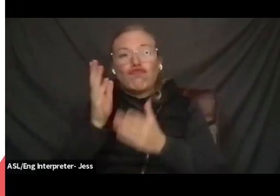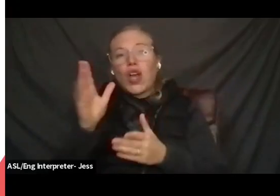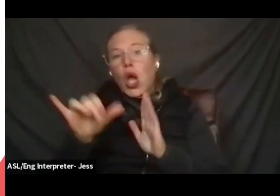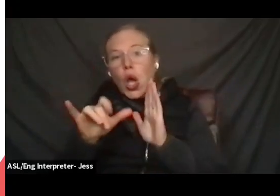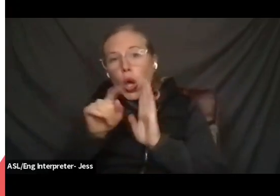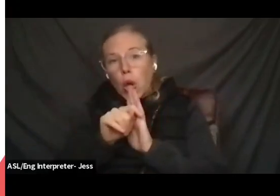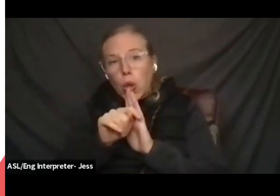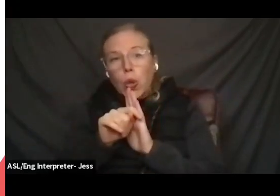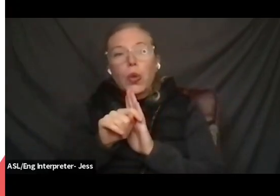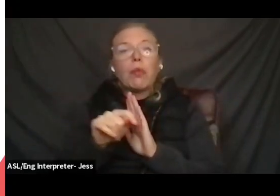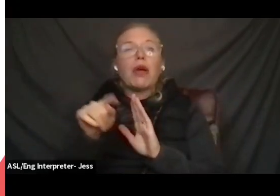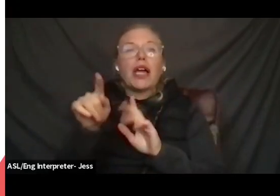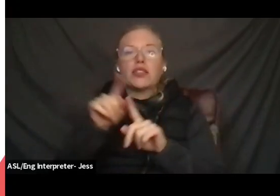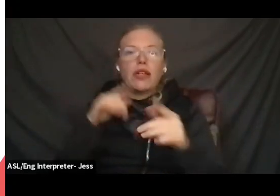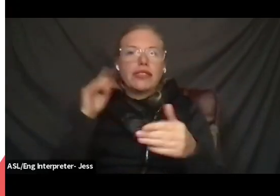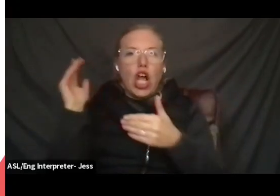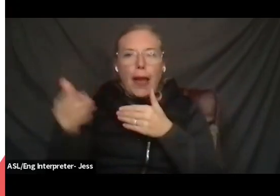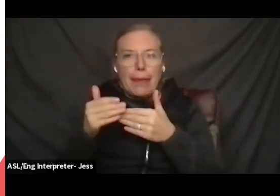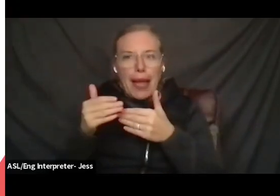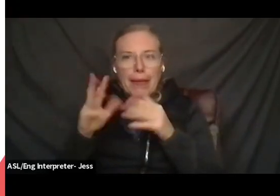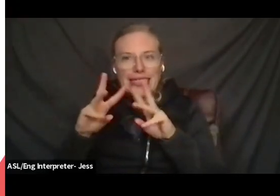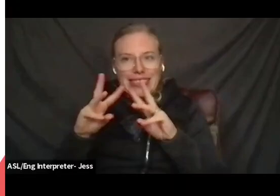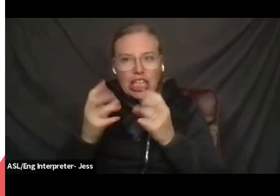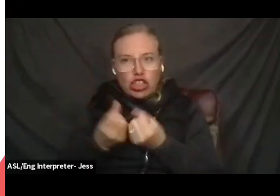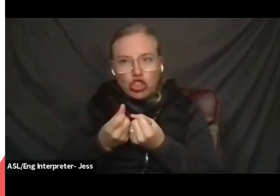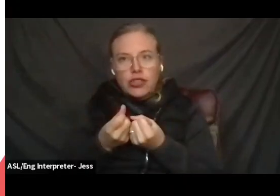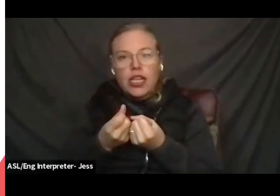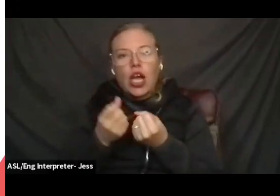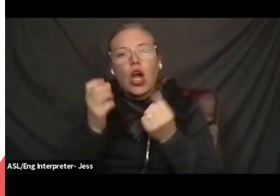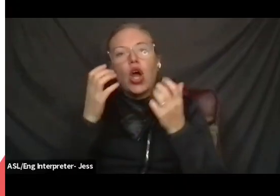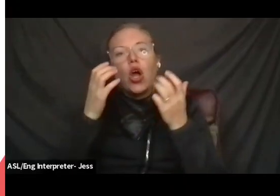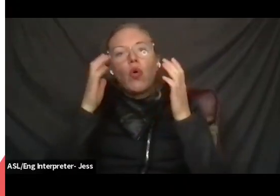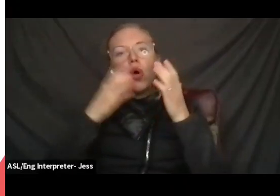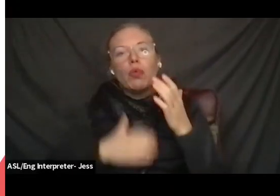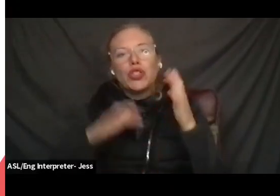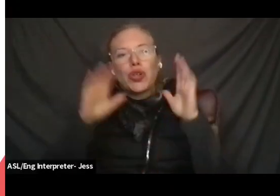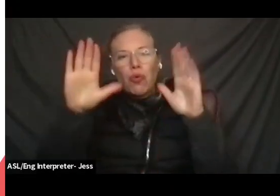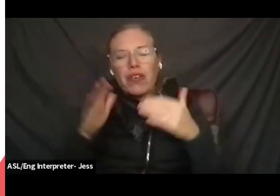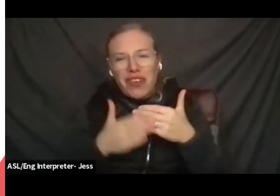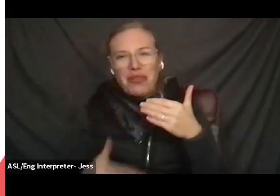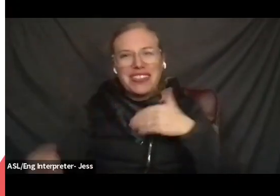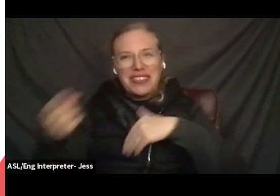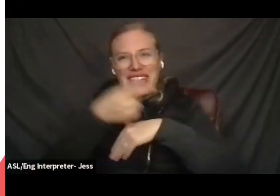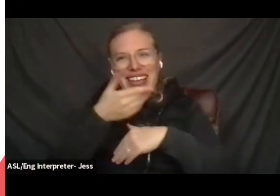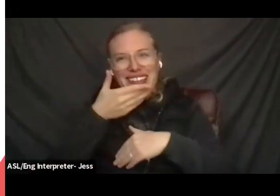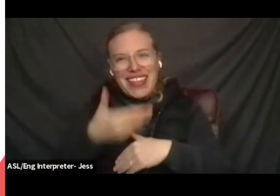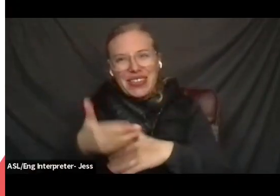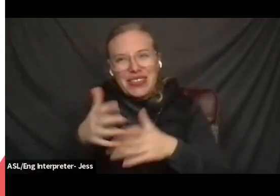channel and all of our upcoming sessions, and we wish you a wonderful day. Thanks so much.